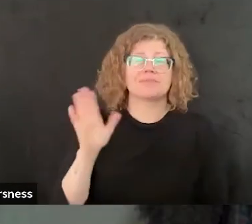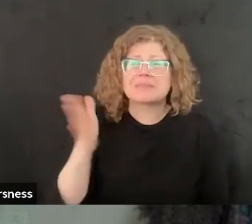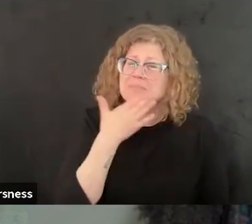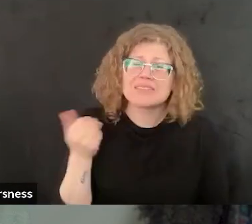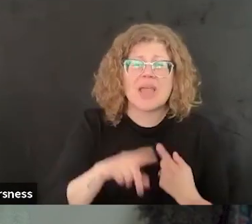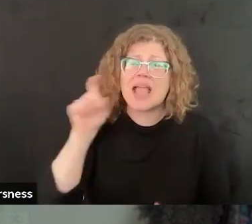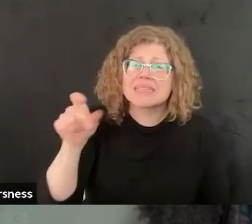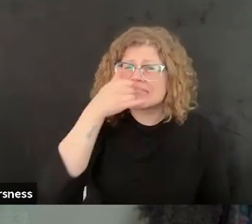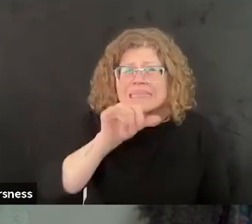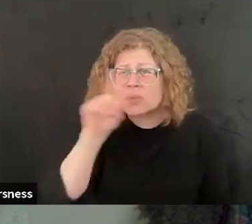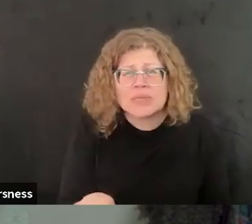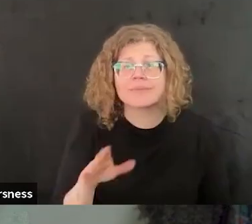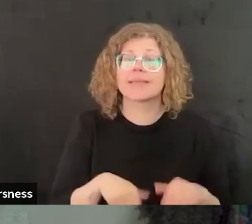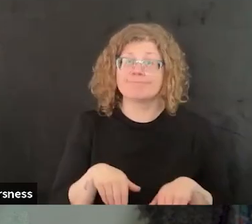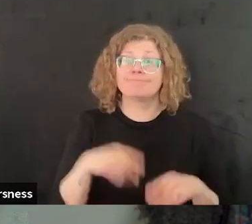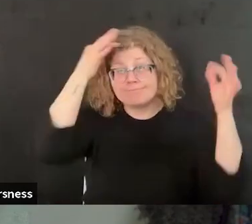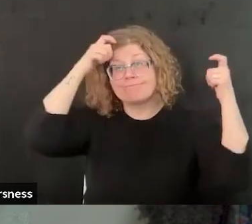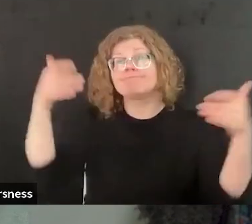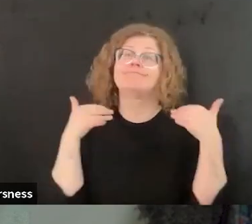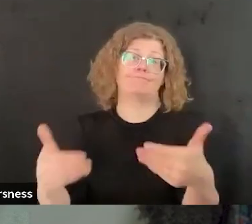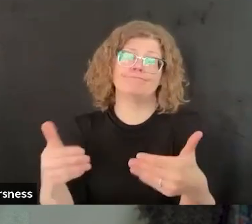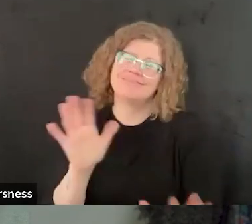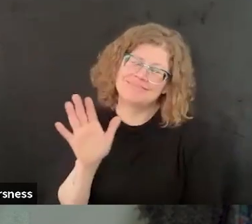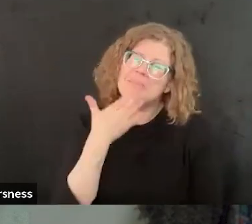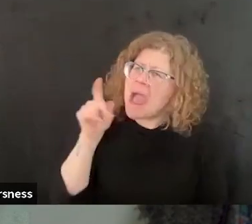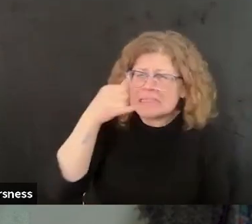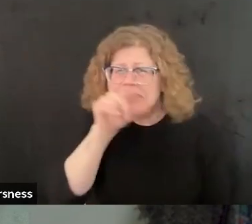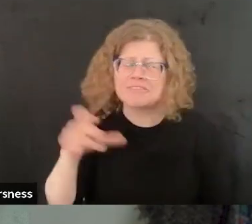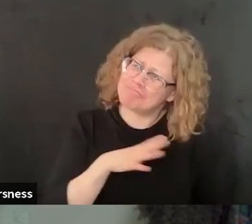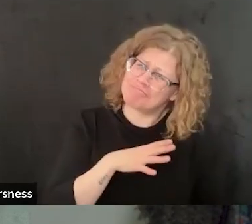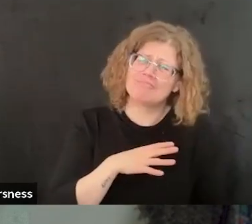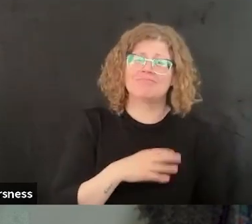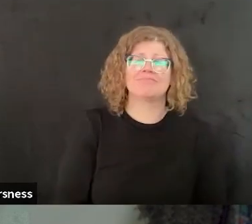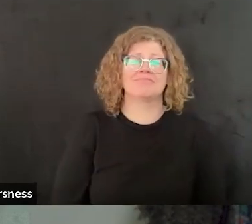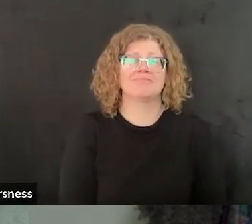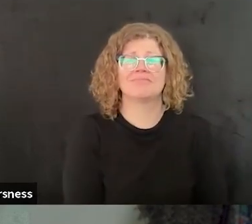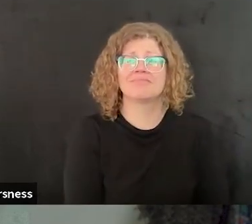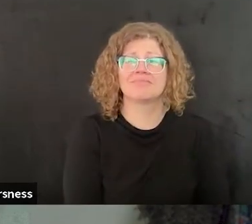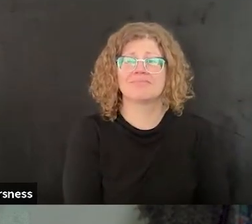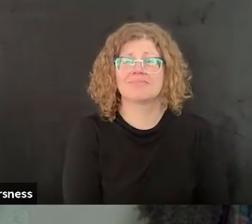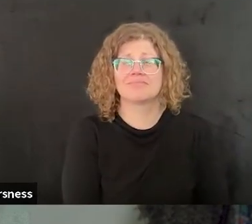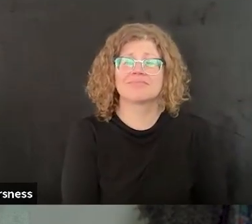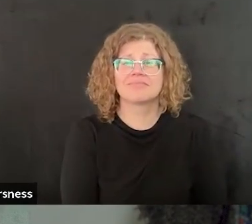It's better to ask dumb questions than to proceed without knowing